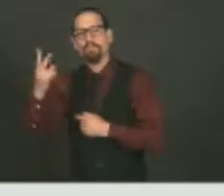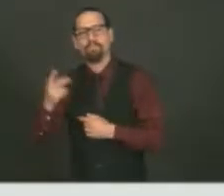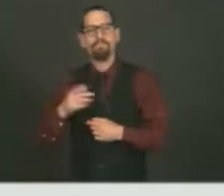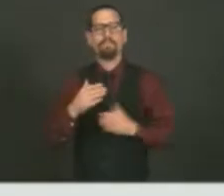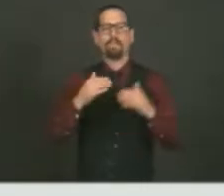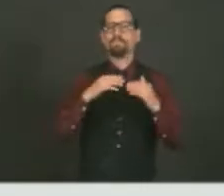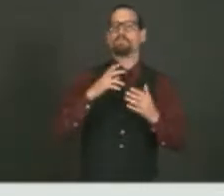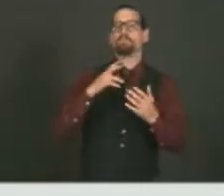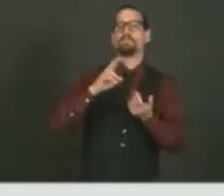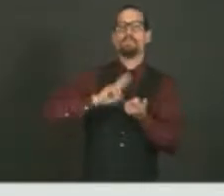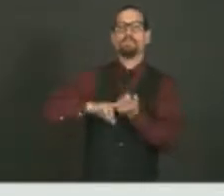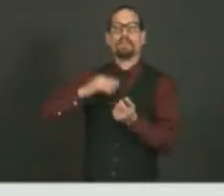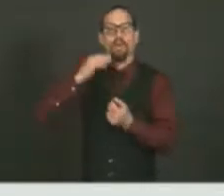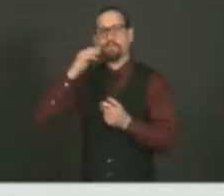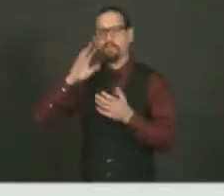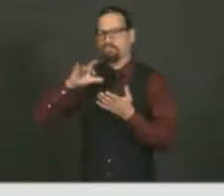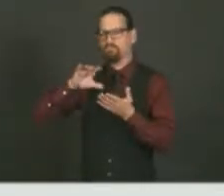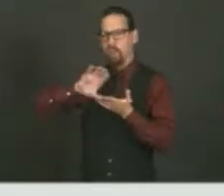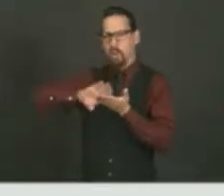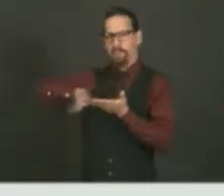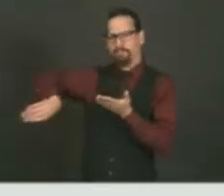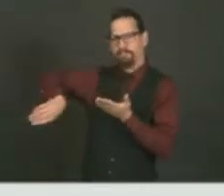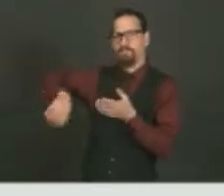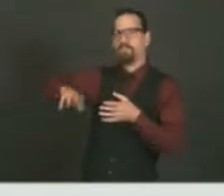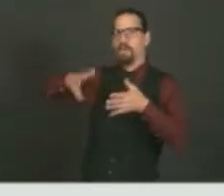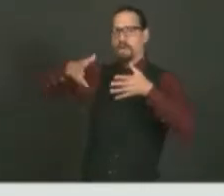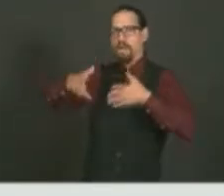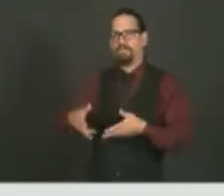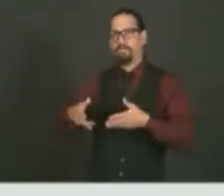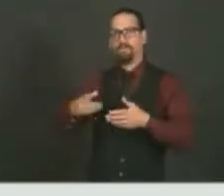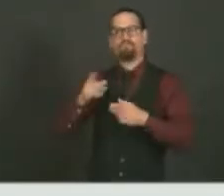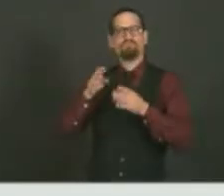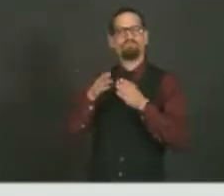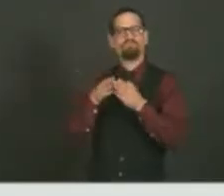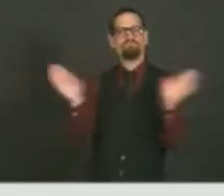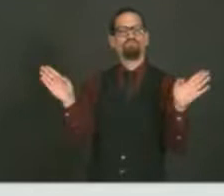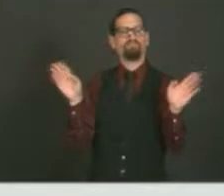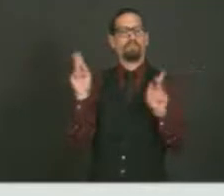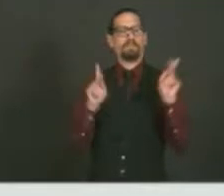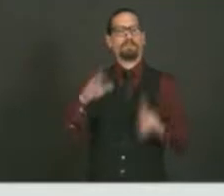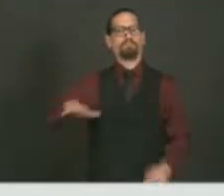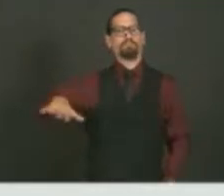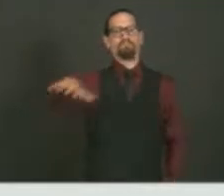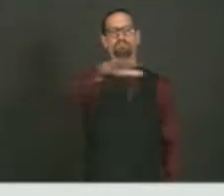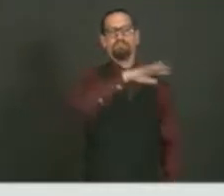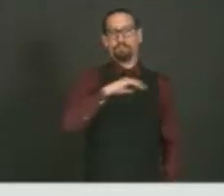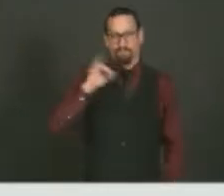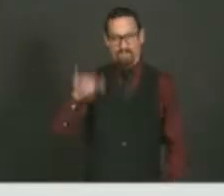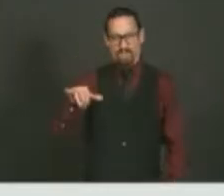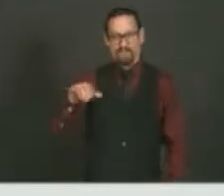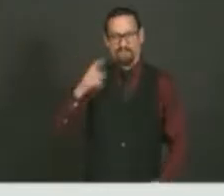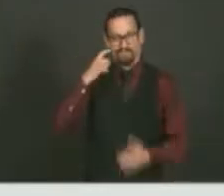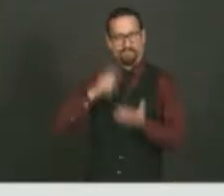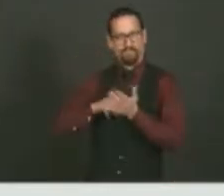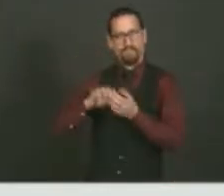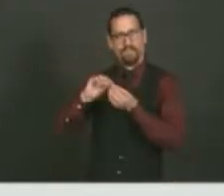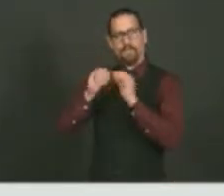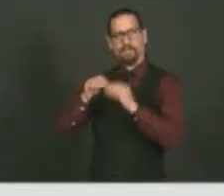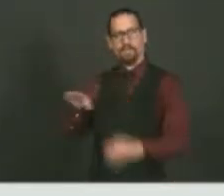in that blue line. The blue line has the steepest slope. It's where we have our problem.